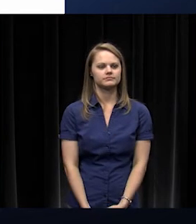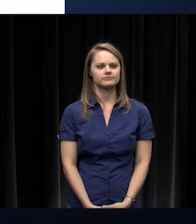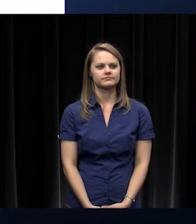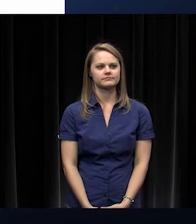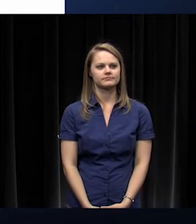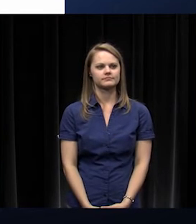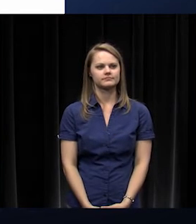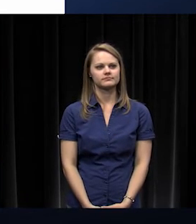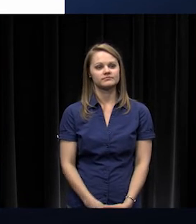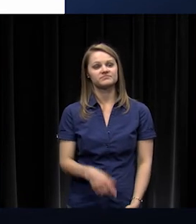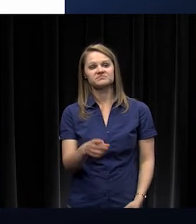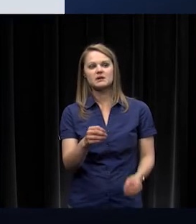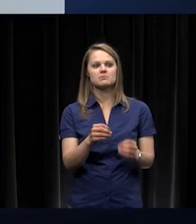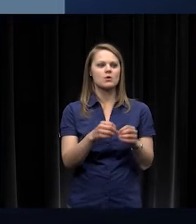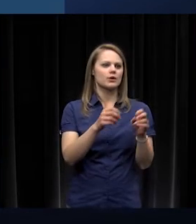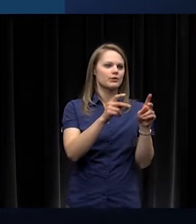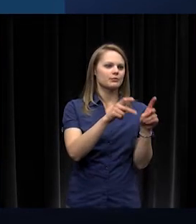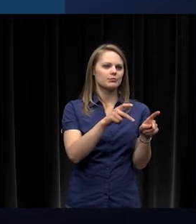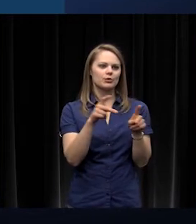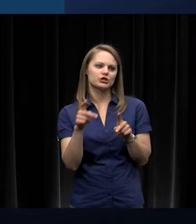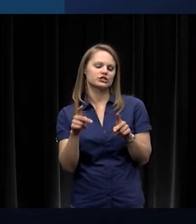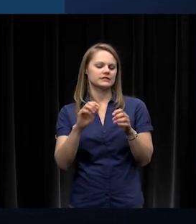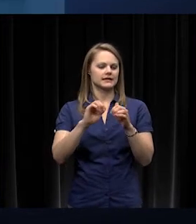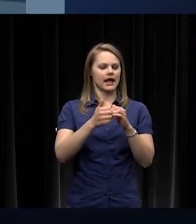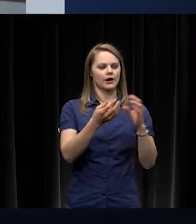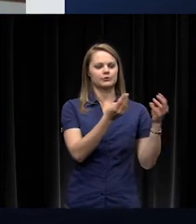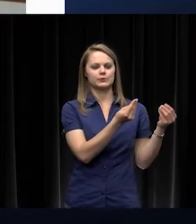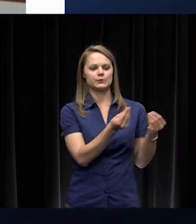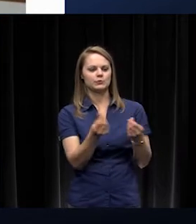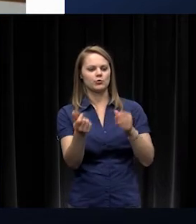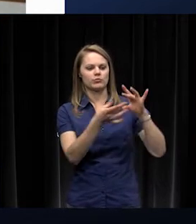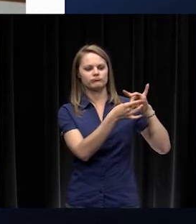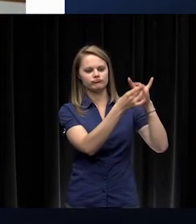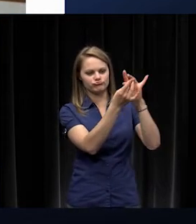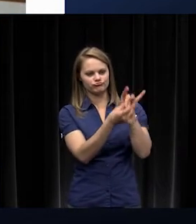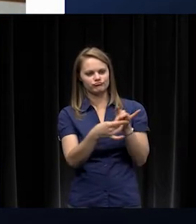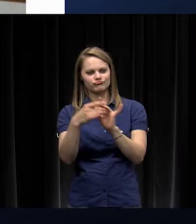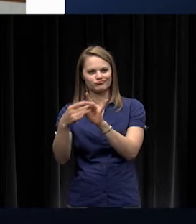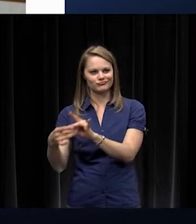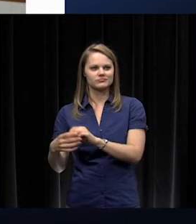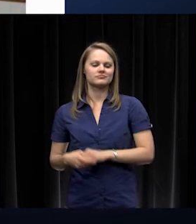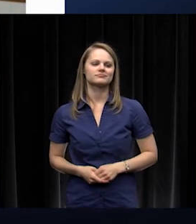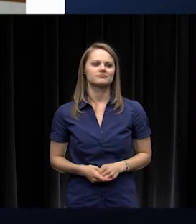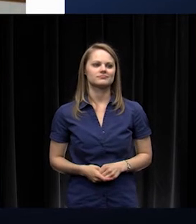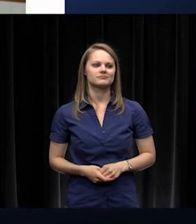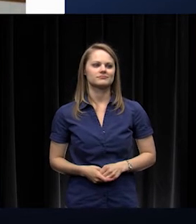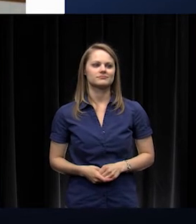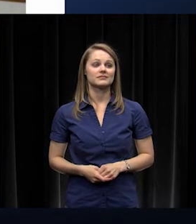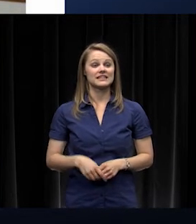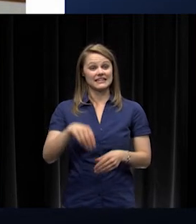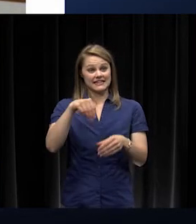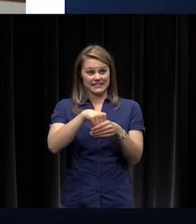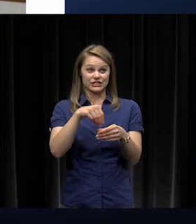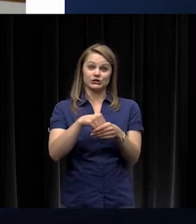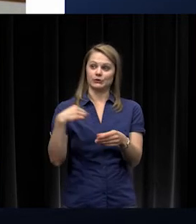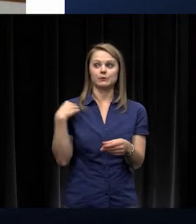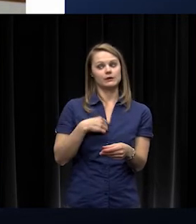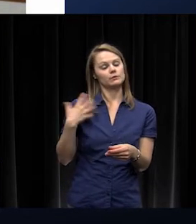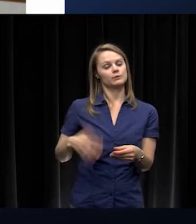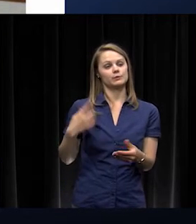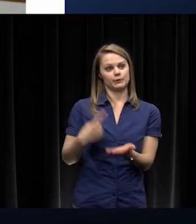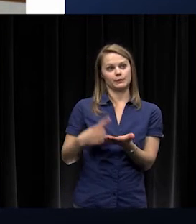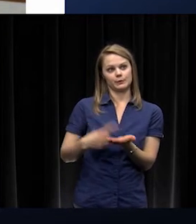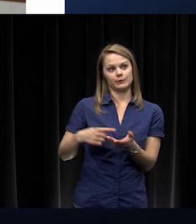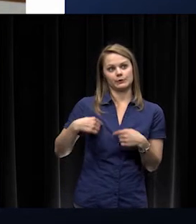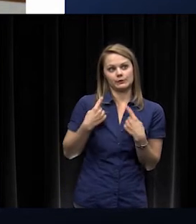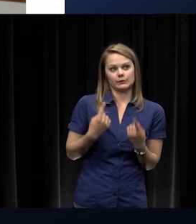Just showing some more of the proportions and rhythms of the openings. We spent a lot of time talking about the interior well as well. If we're going to renovate the inside of